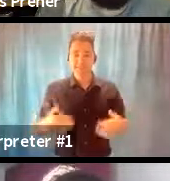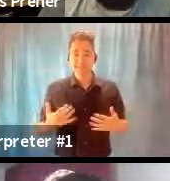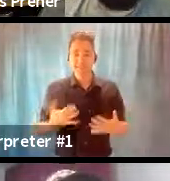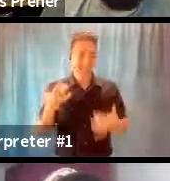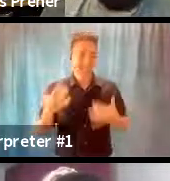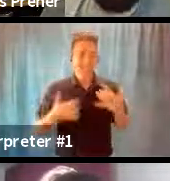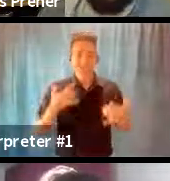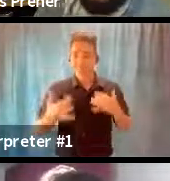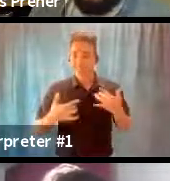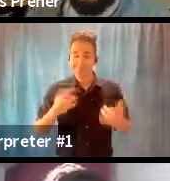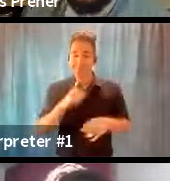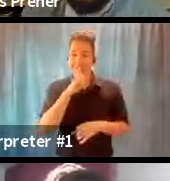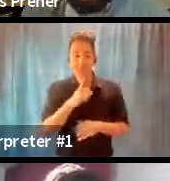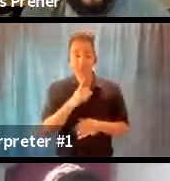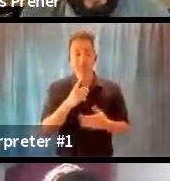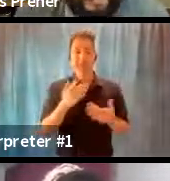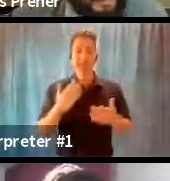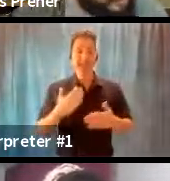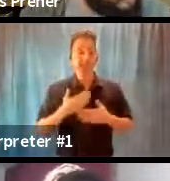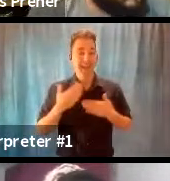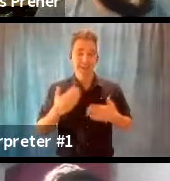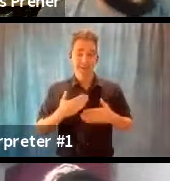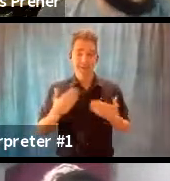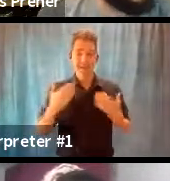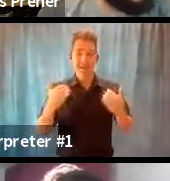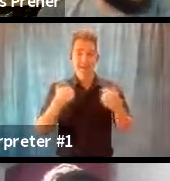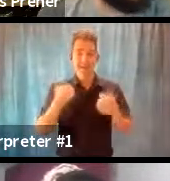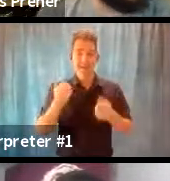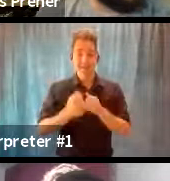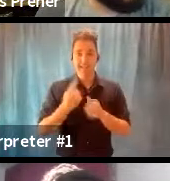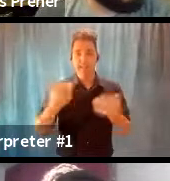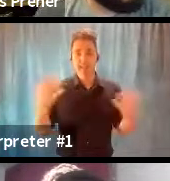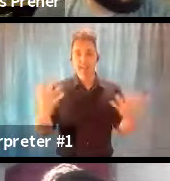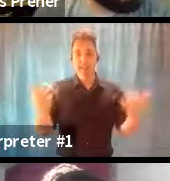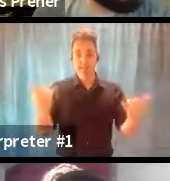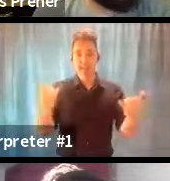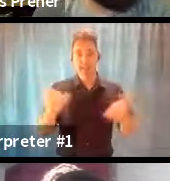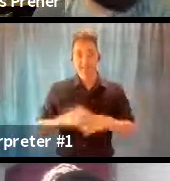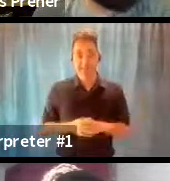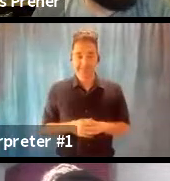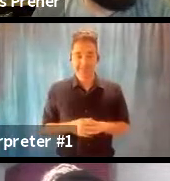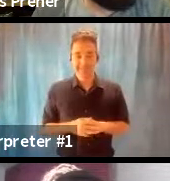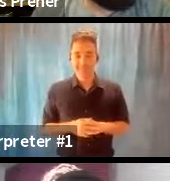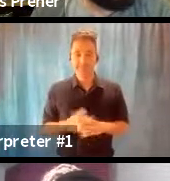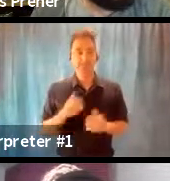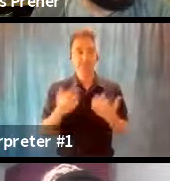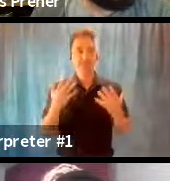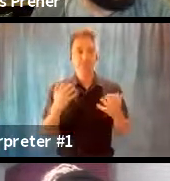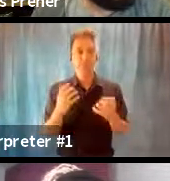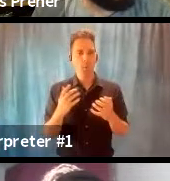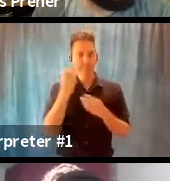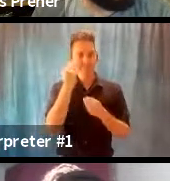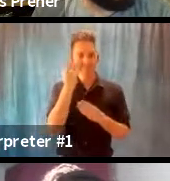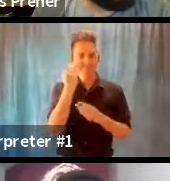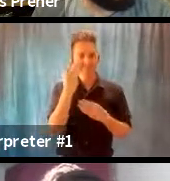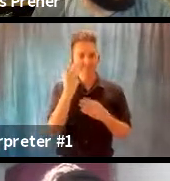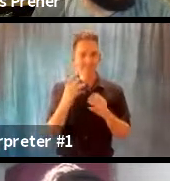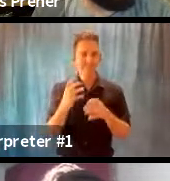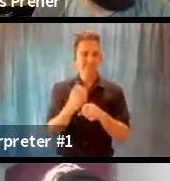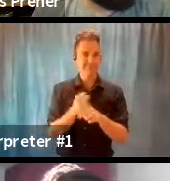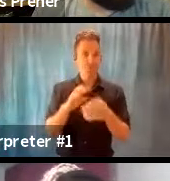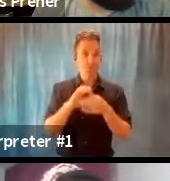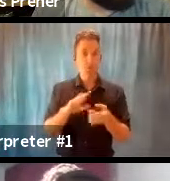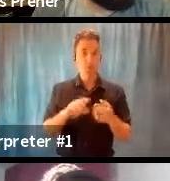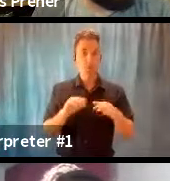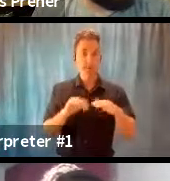wonderful to have you here tonight. I want to give you some information around accessibility and figuring out how